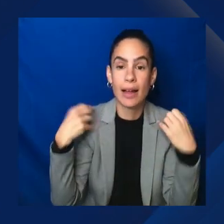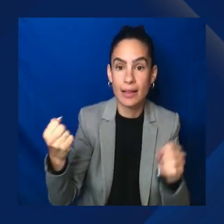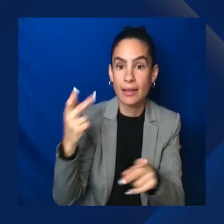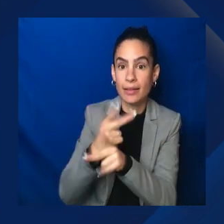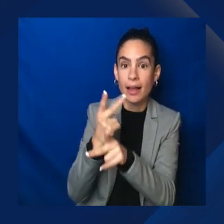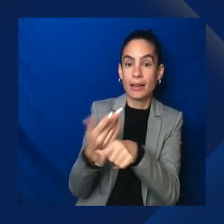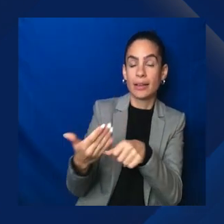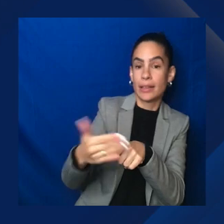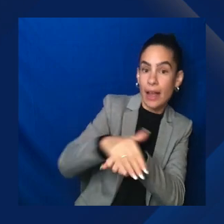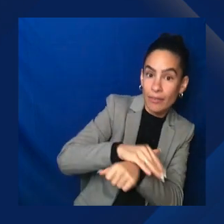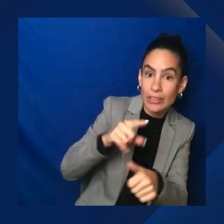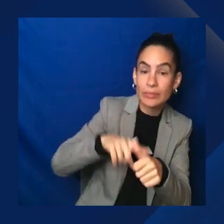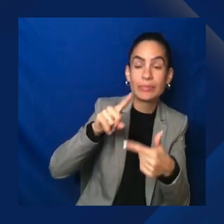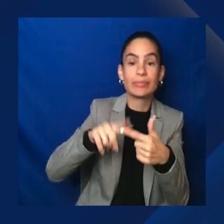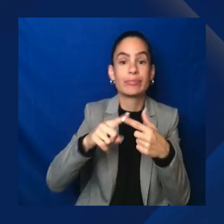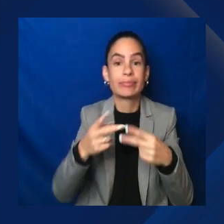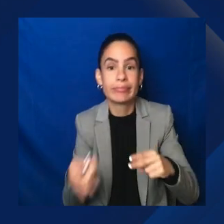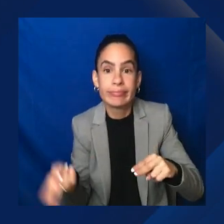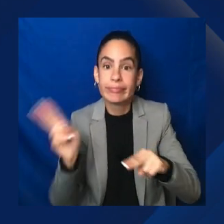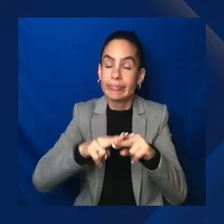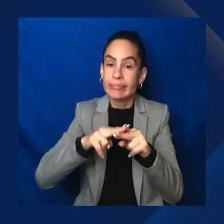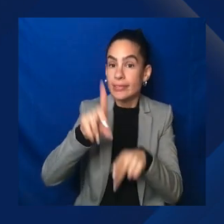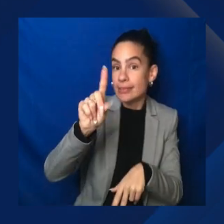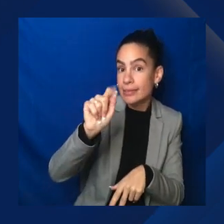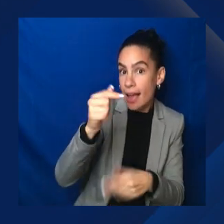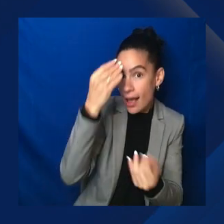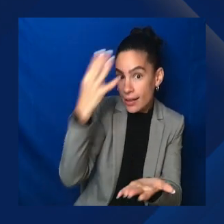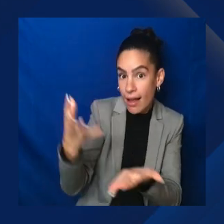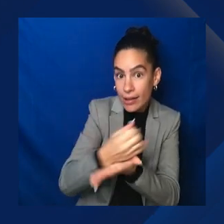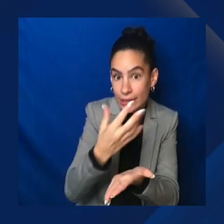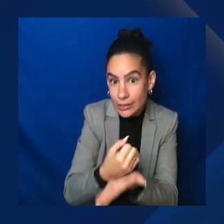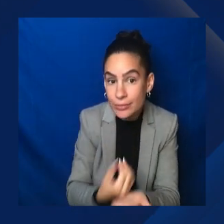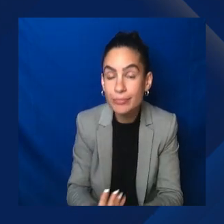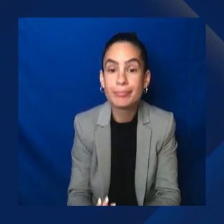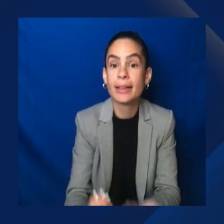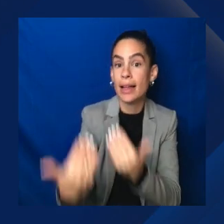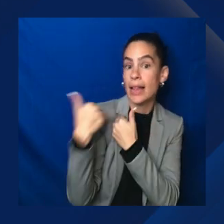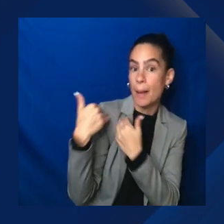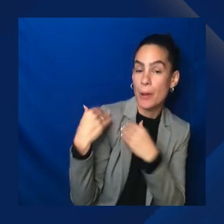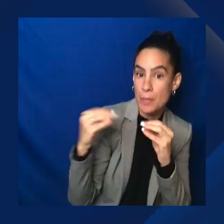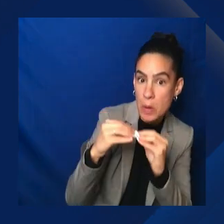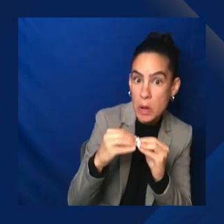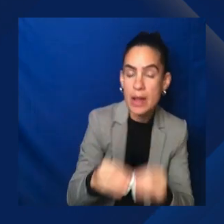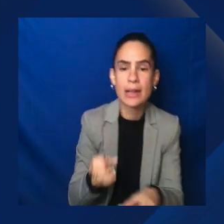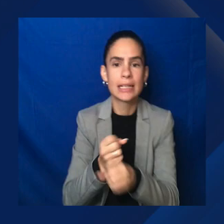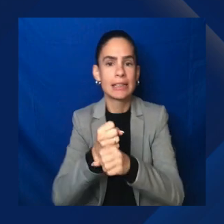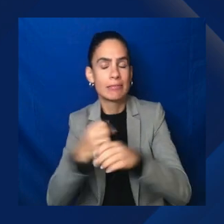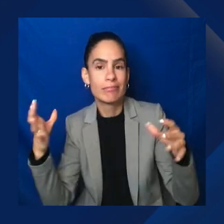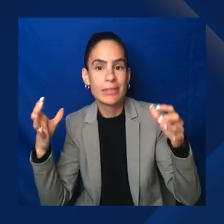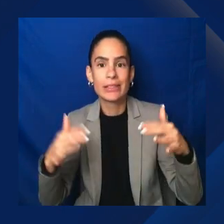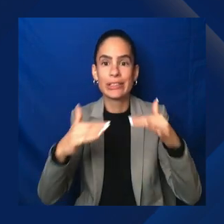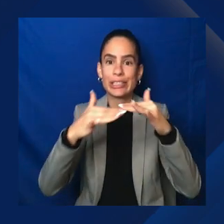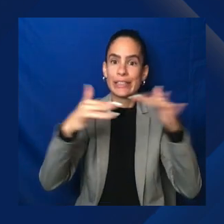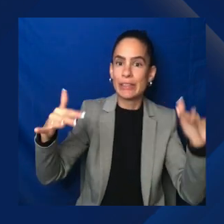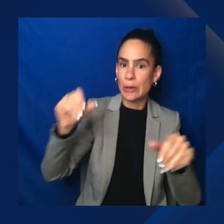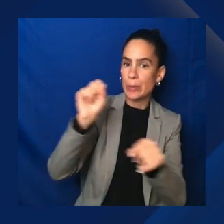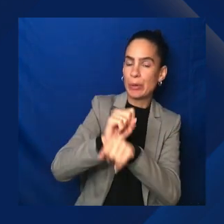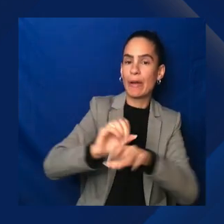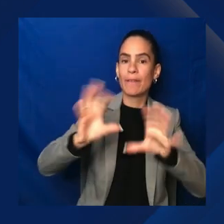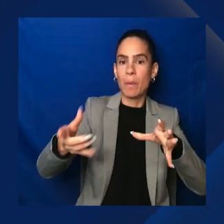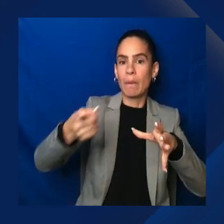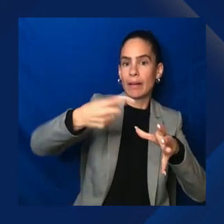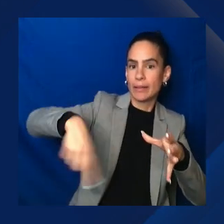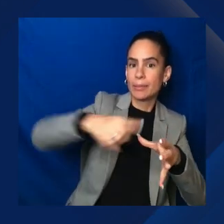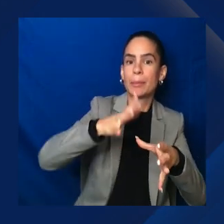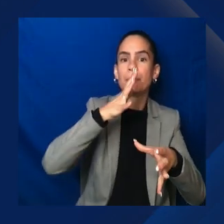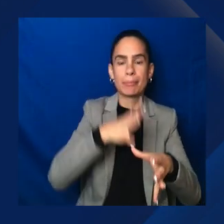accountability, expanding and diversifying the workforce that cares for pregnant women so that it reflects the communities